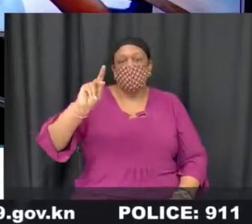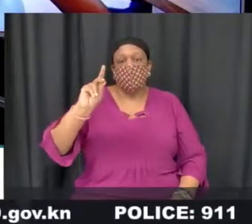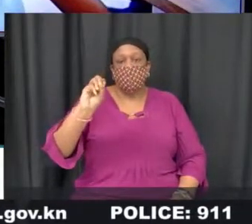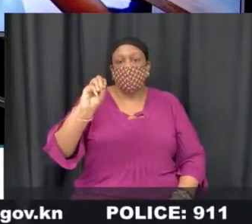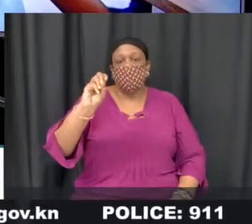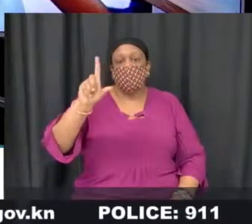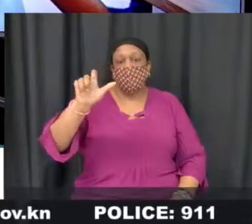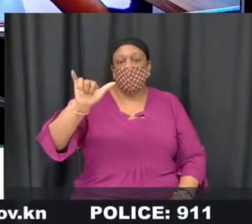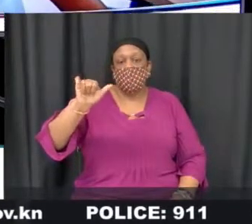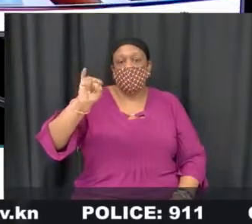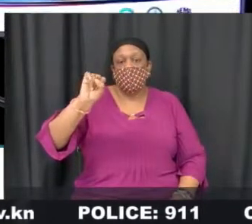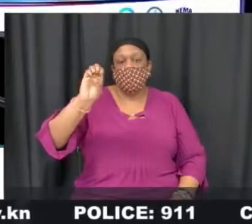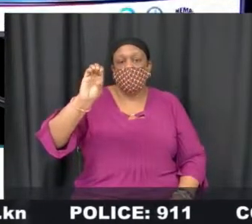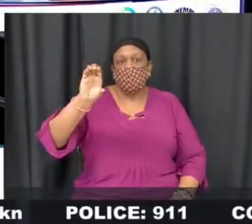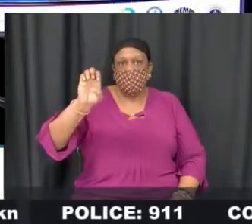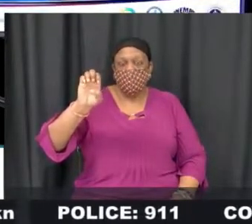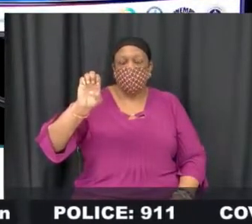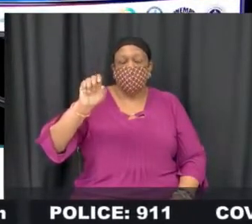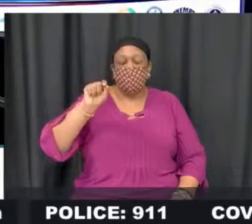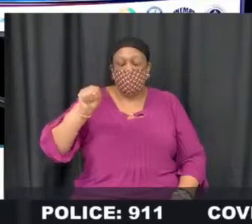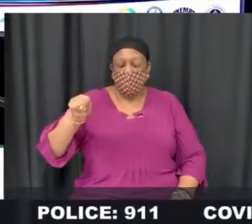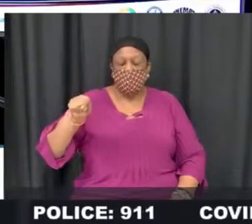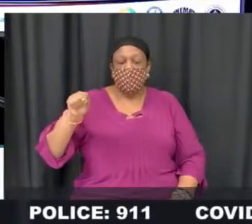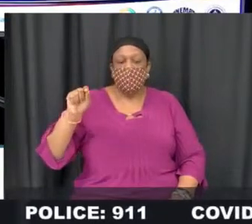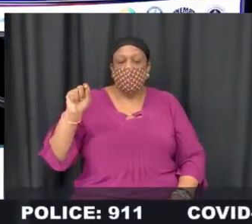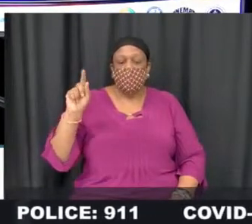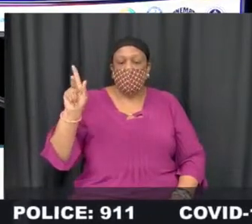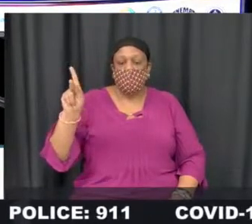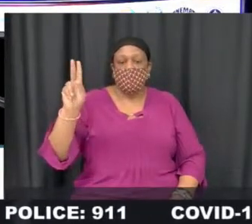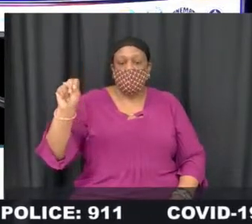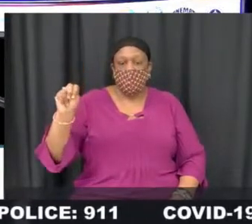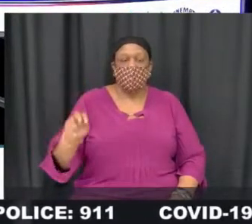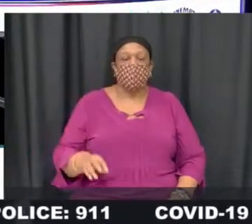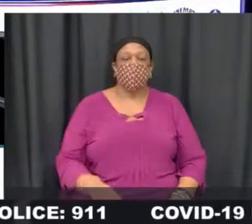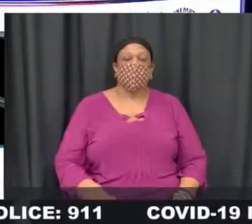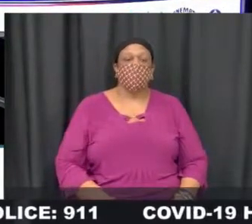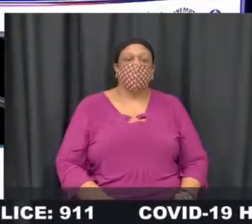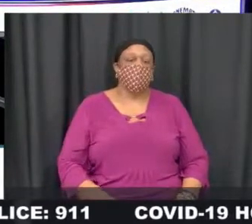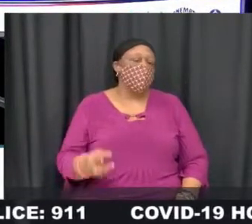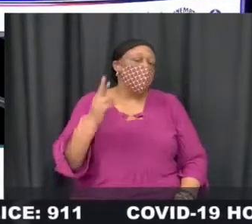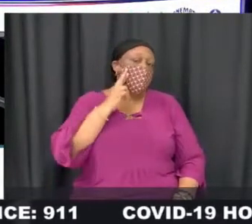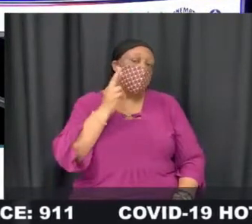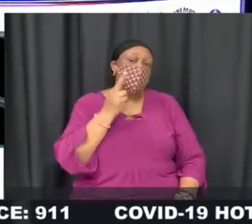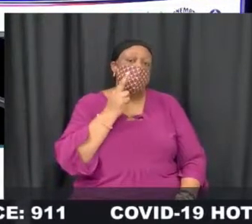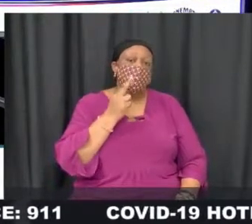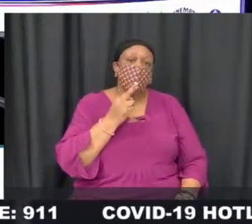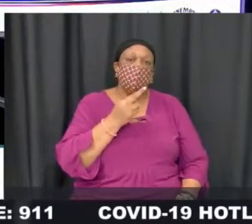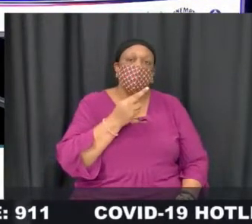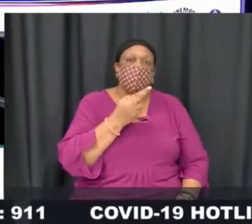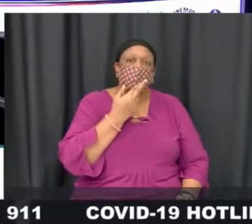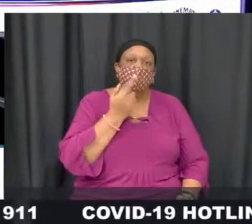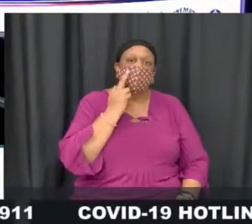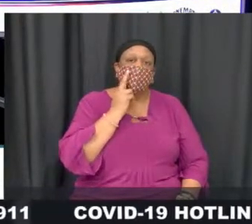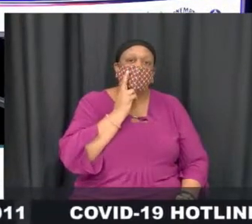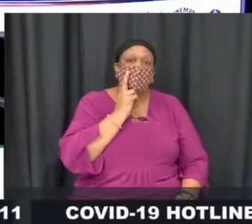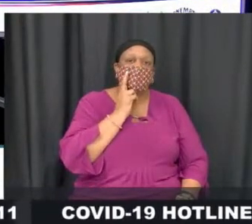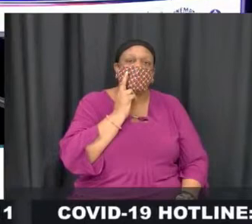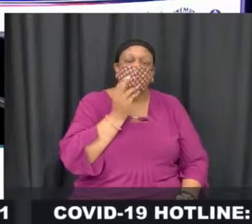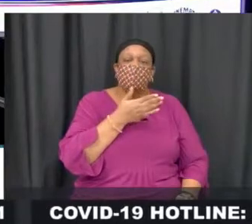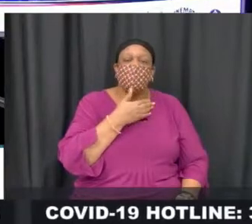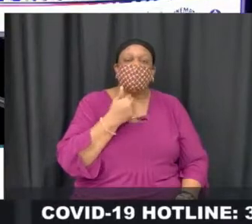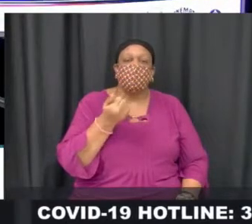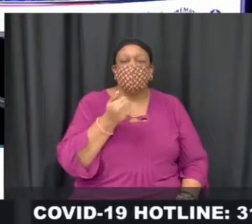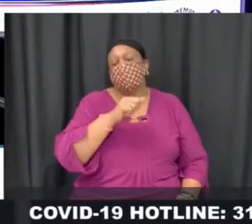Restaurants and takeaway food vendors may operate for the purpose of food delivery or food takeaway services or for